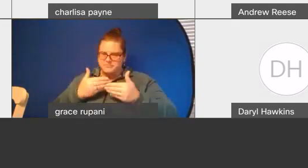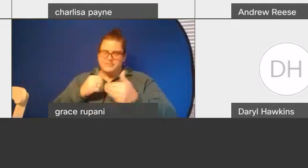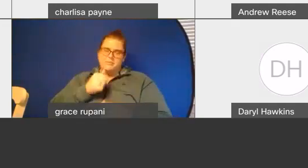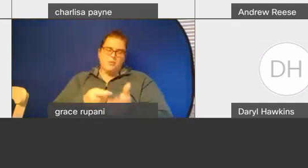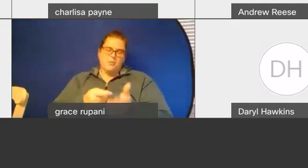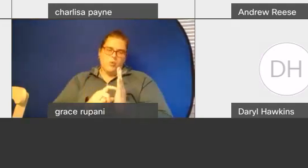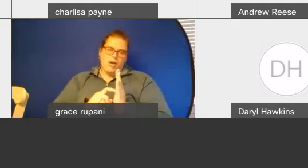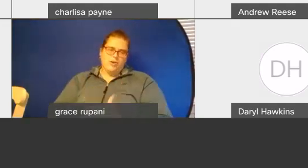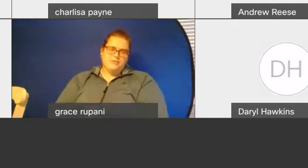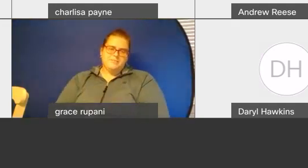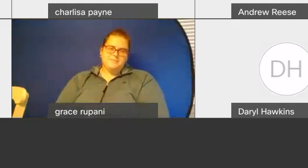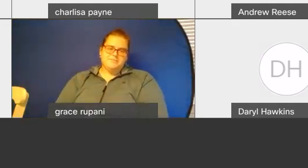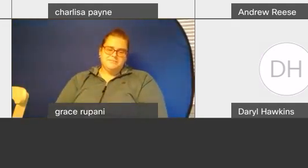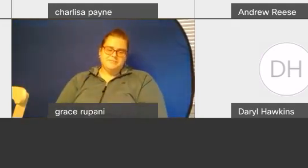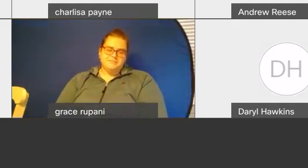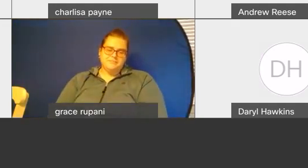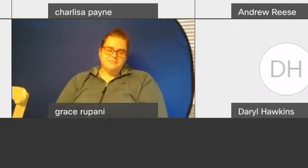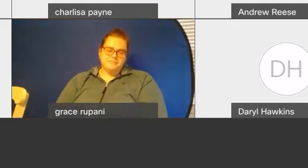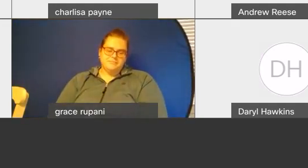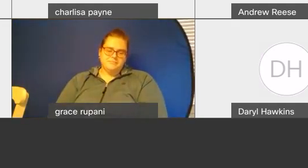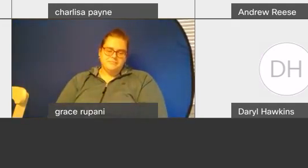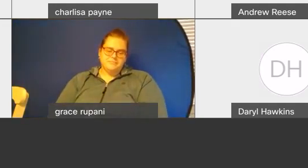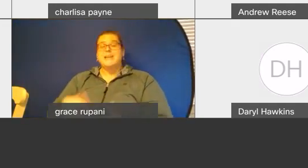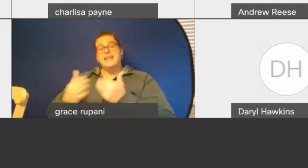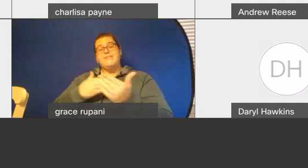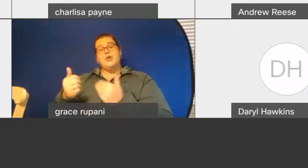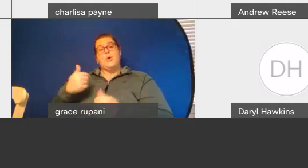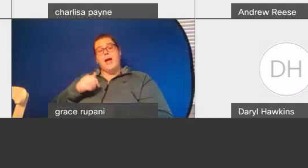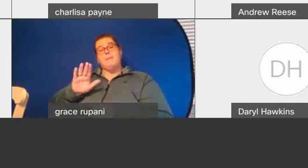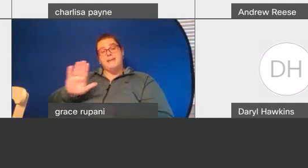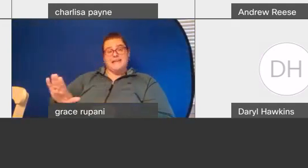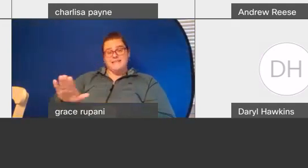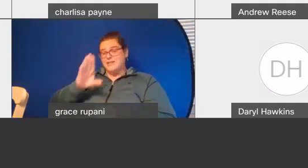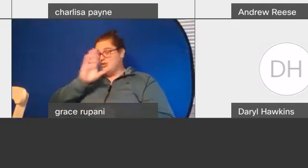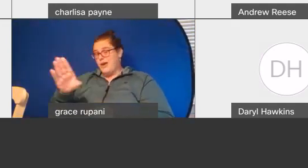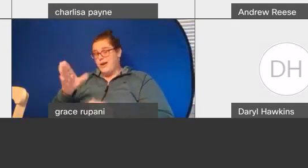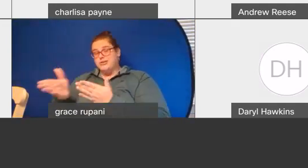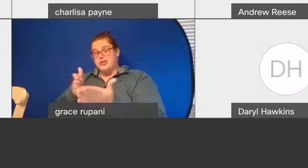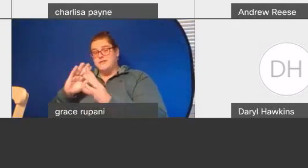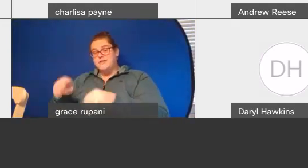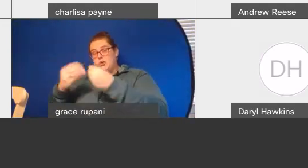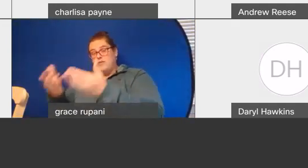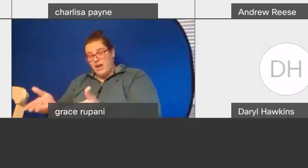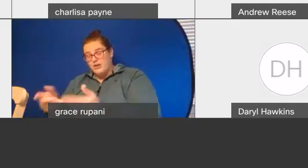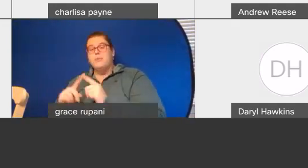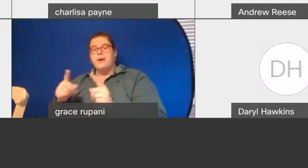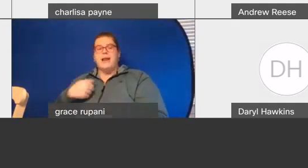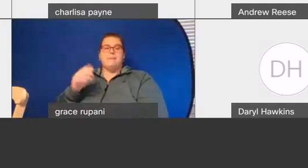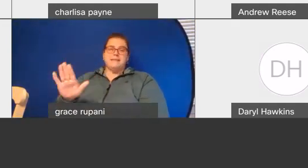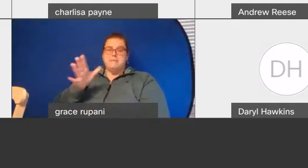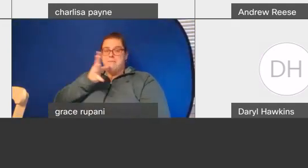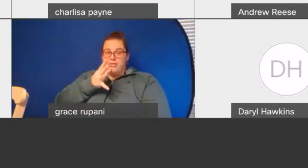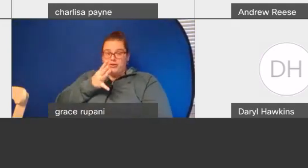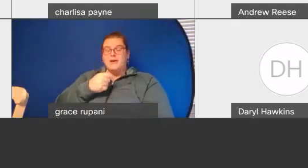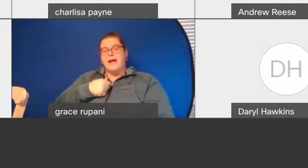I'm defined as a direct service provider, for example. That does not apply if you are a household member,